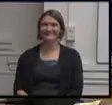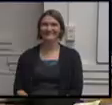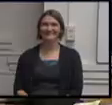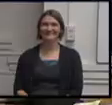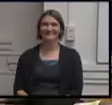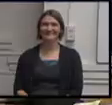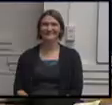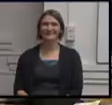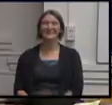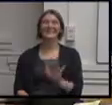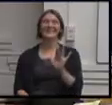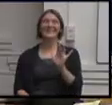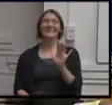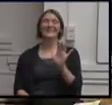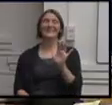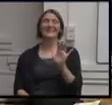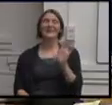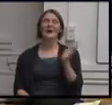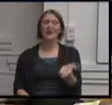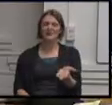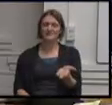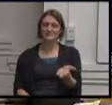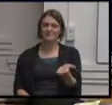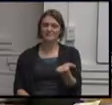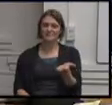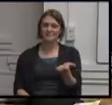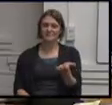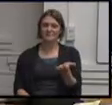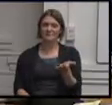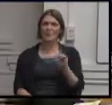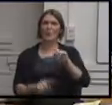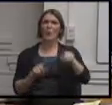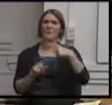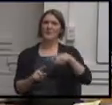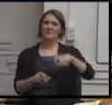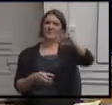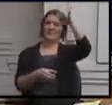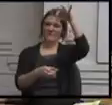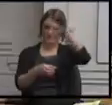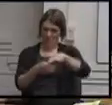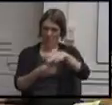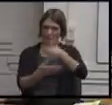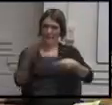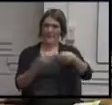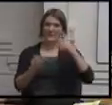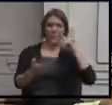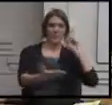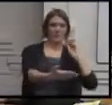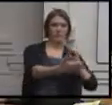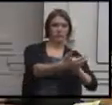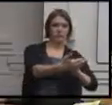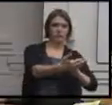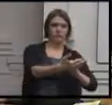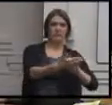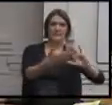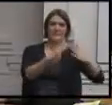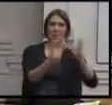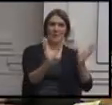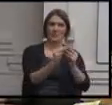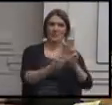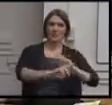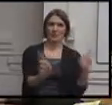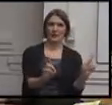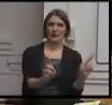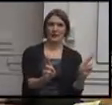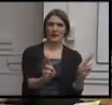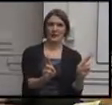When do we have to, remind me, when do we have to take the vote on the budget in order to get it in the town report? Because that's really the question, right? When we